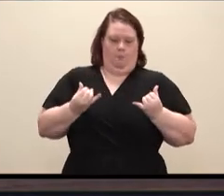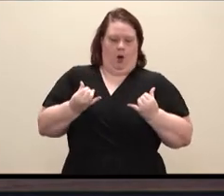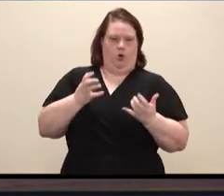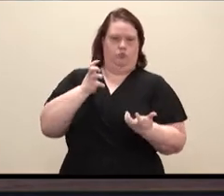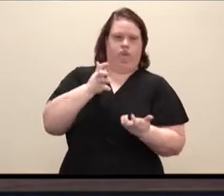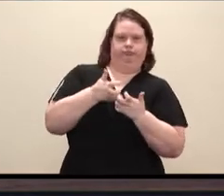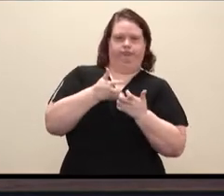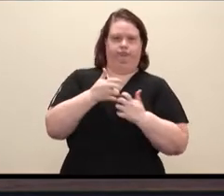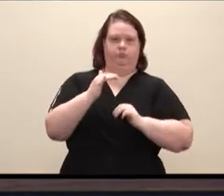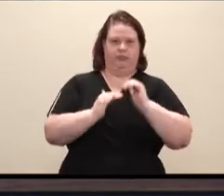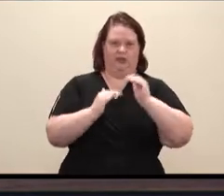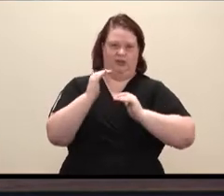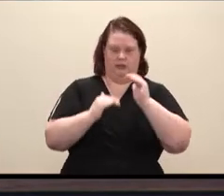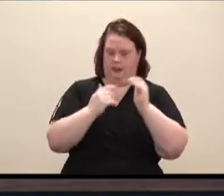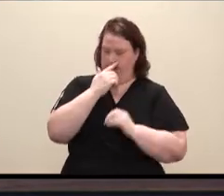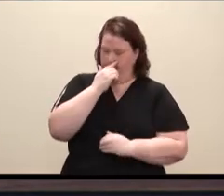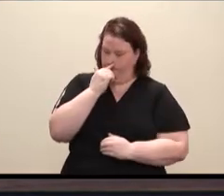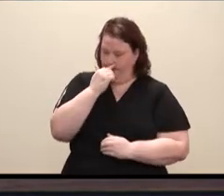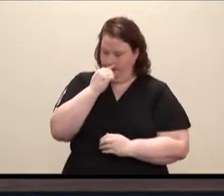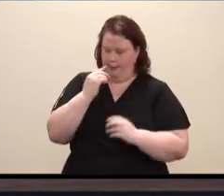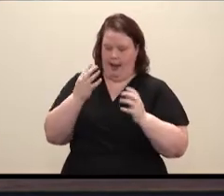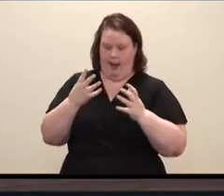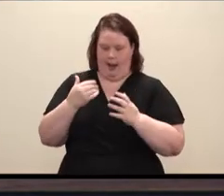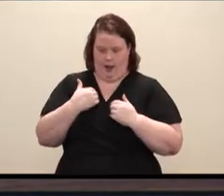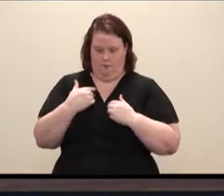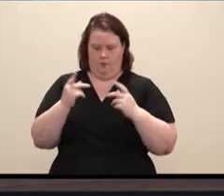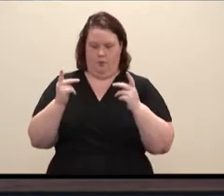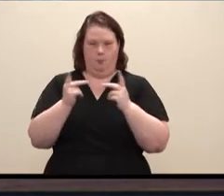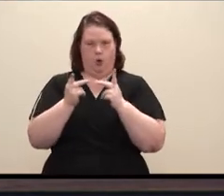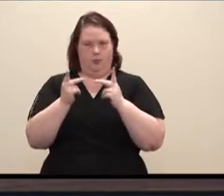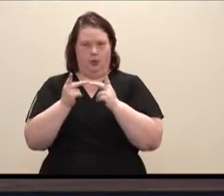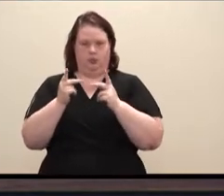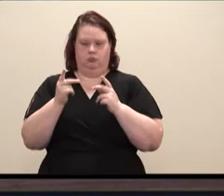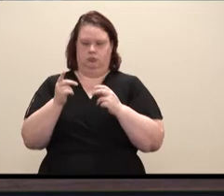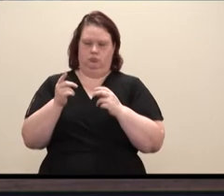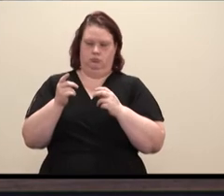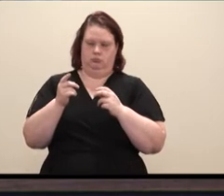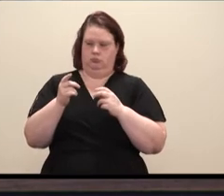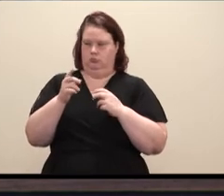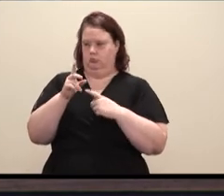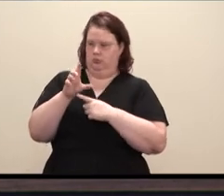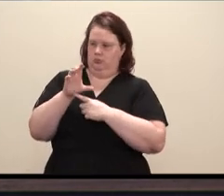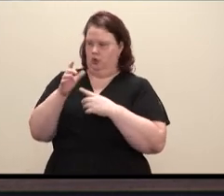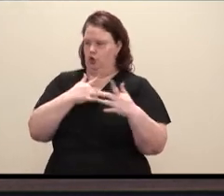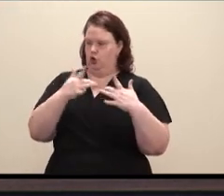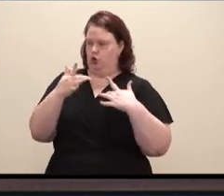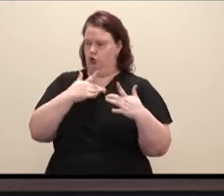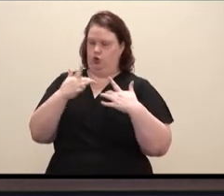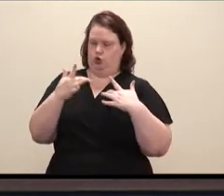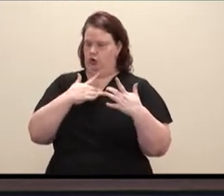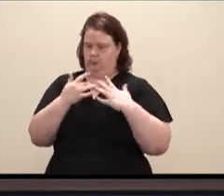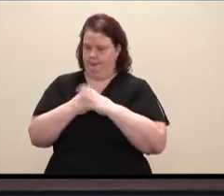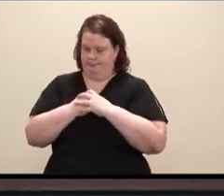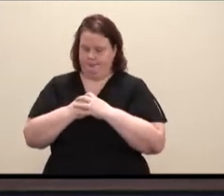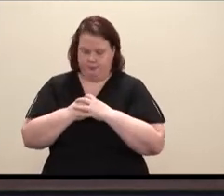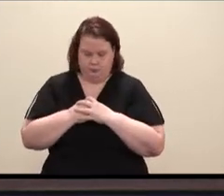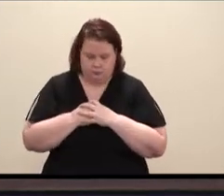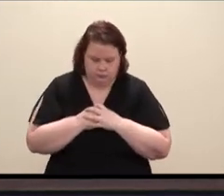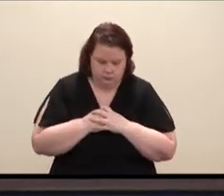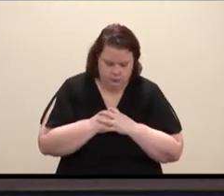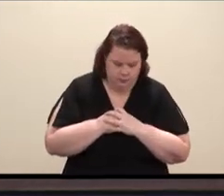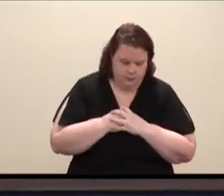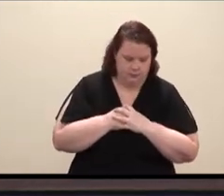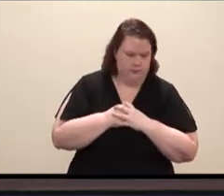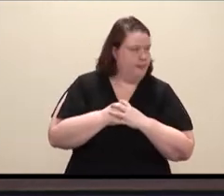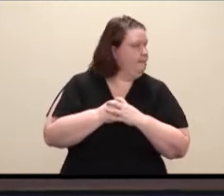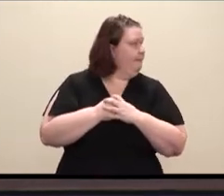you know, lots of different permitting concerns. And so, but this, that was the same experience that I had. I kind of felt like my room was really very